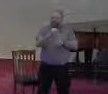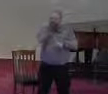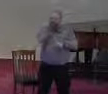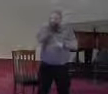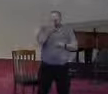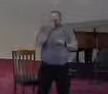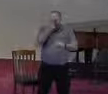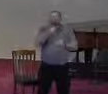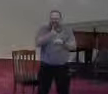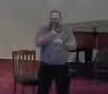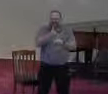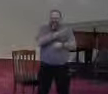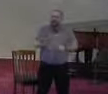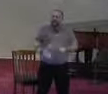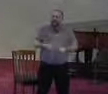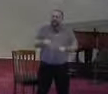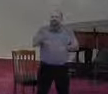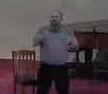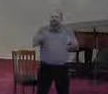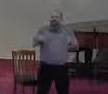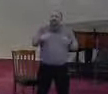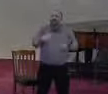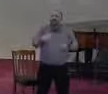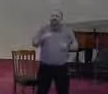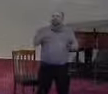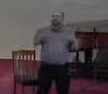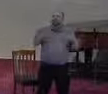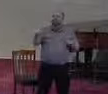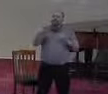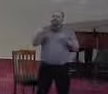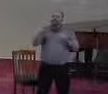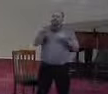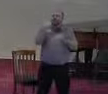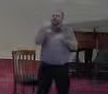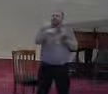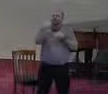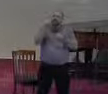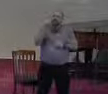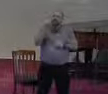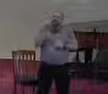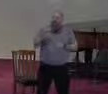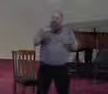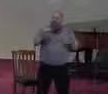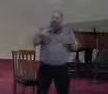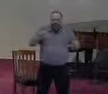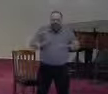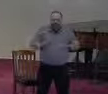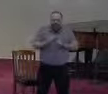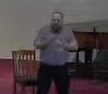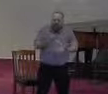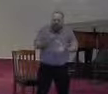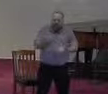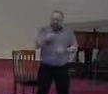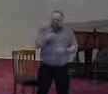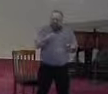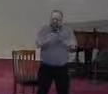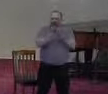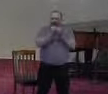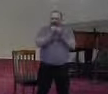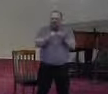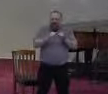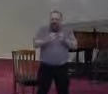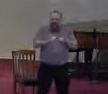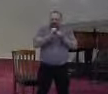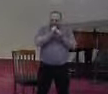this church body, Lord God, there would be no limit to what you will accomplish through her. God, I pray that you would continue to bless her and